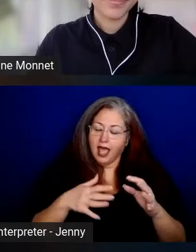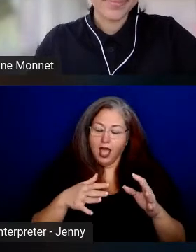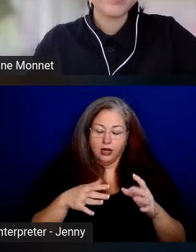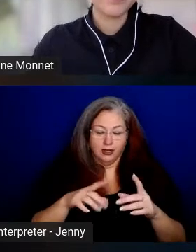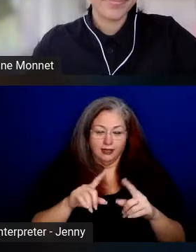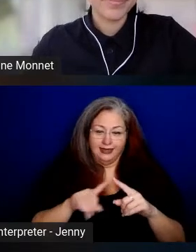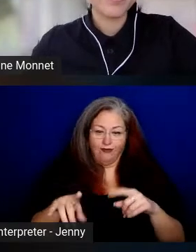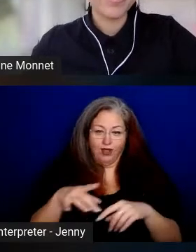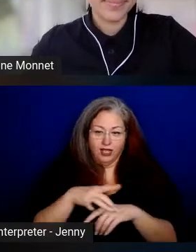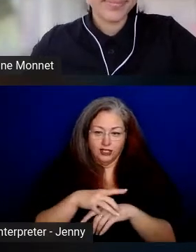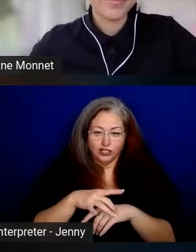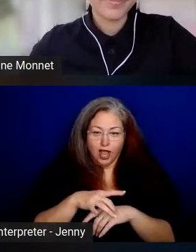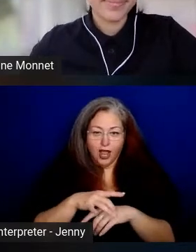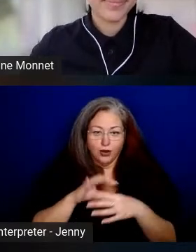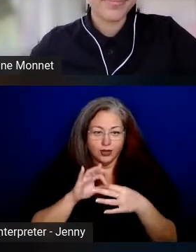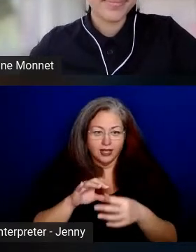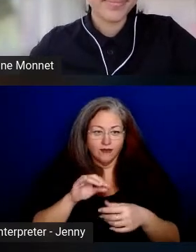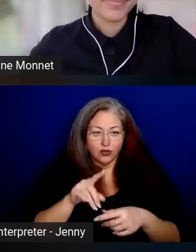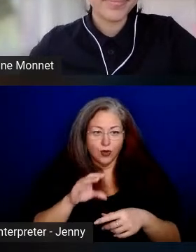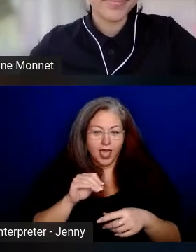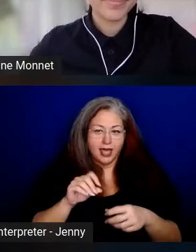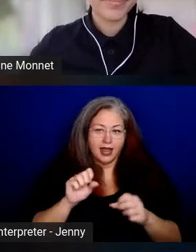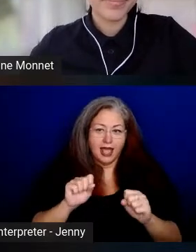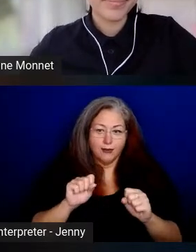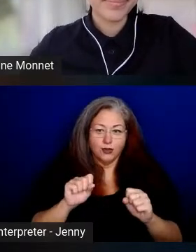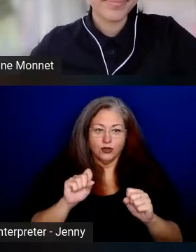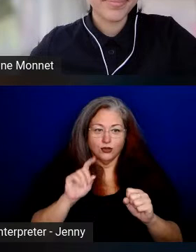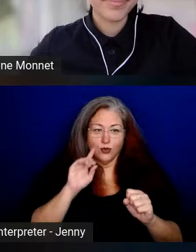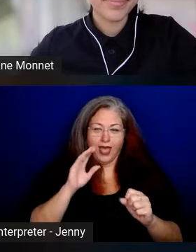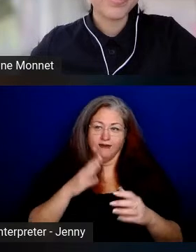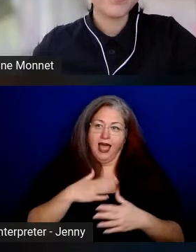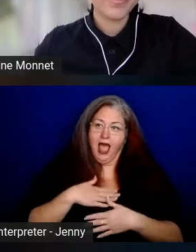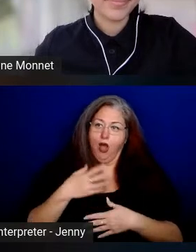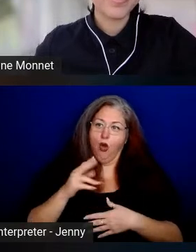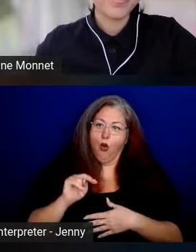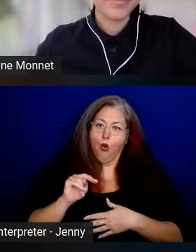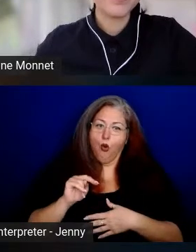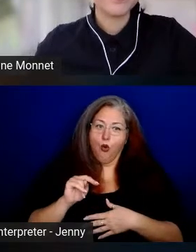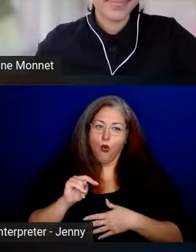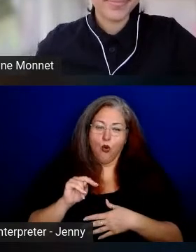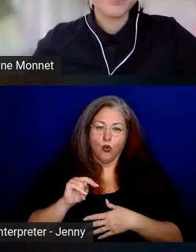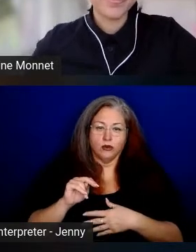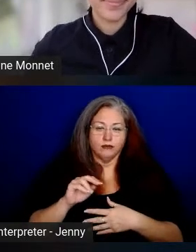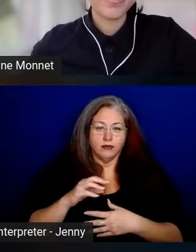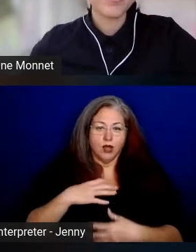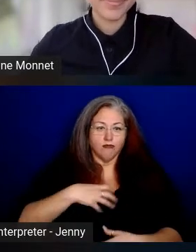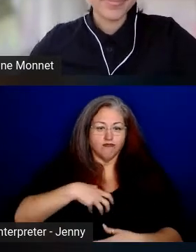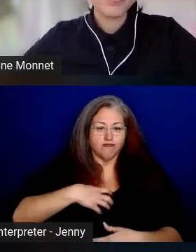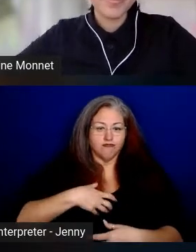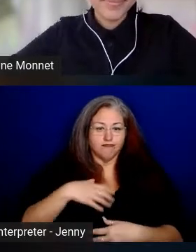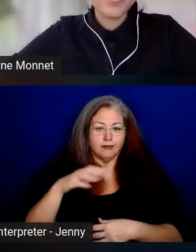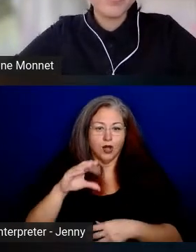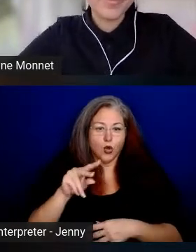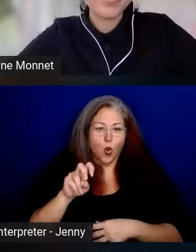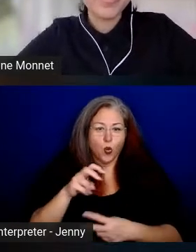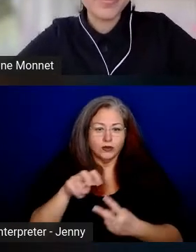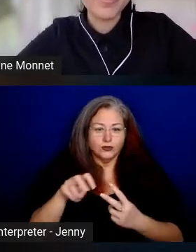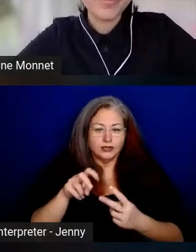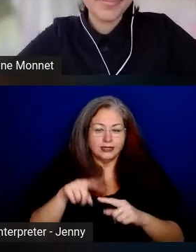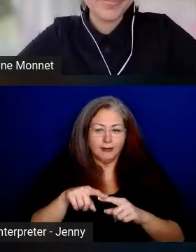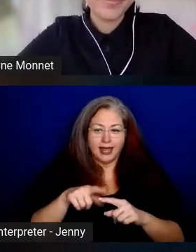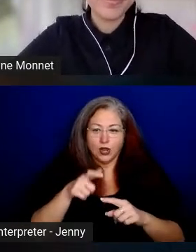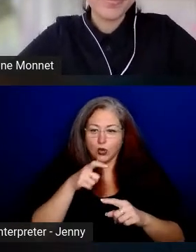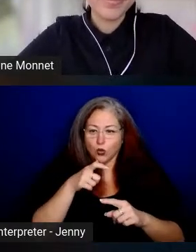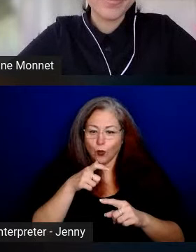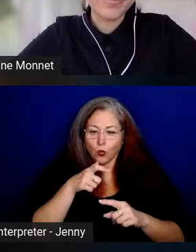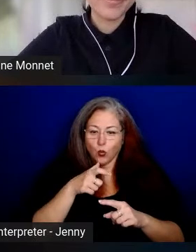for you, and this porousness that we can even have our own kind of internal code switching that happens depending on who's around. I thought that